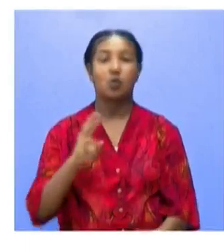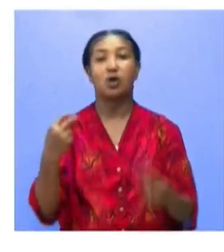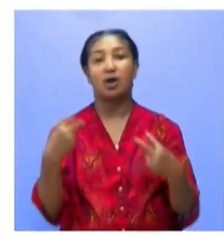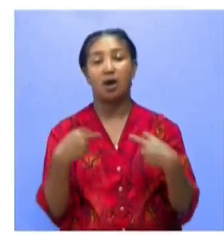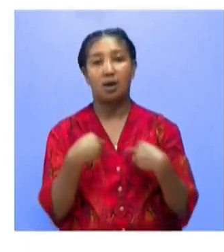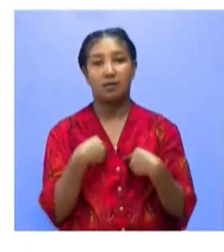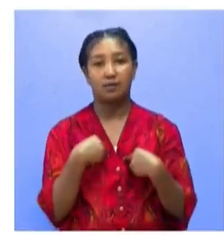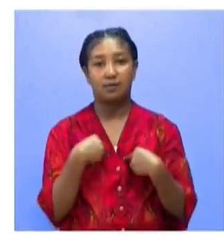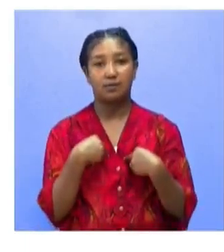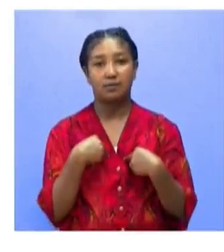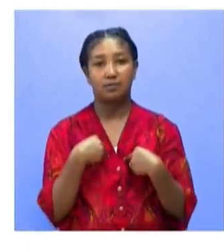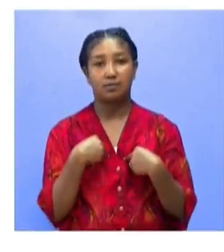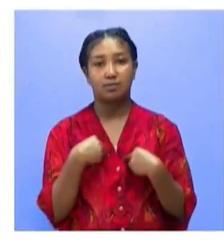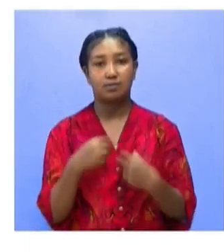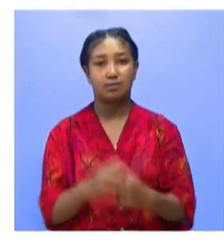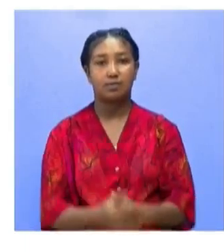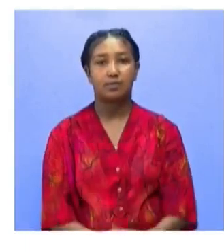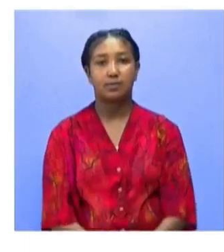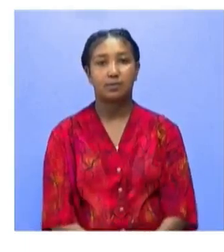have